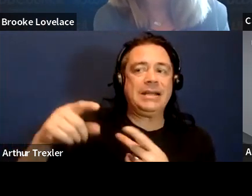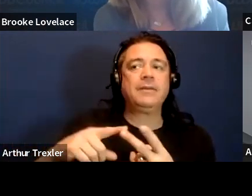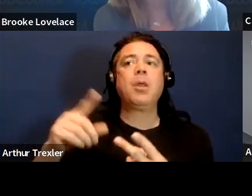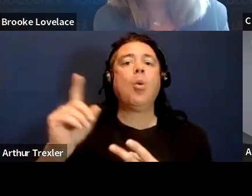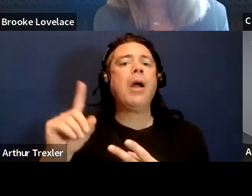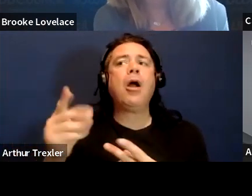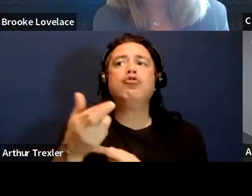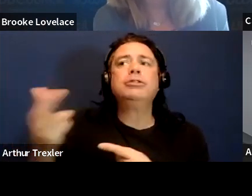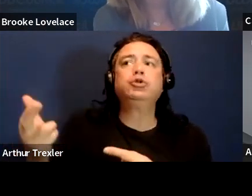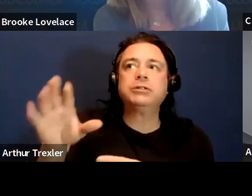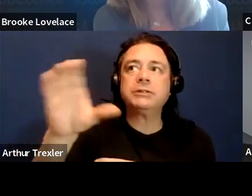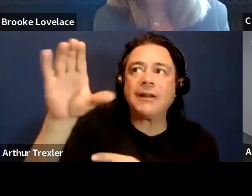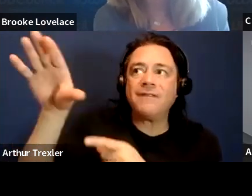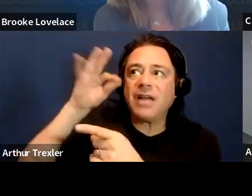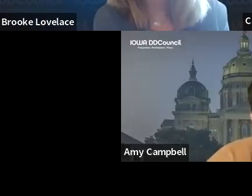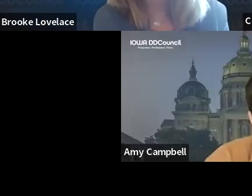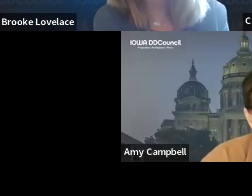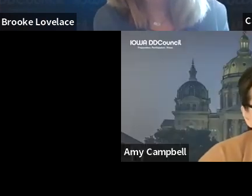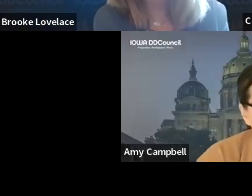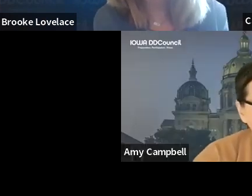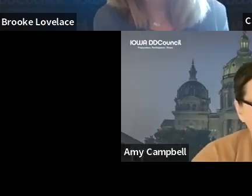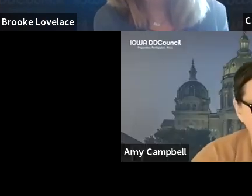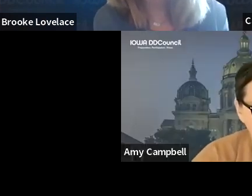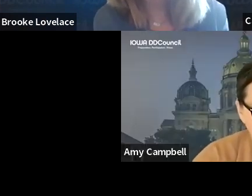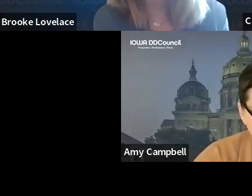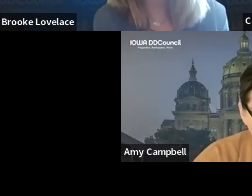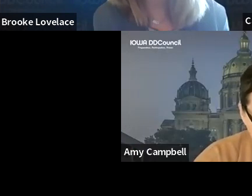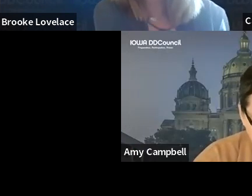resources are best placed.